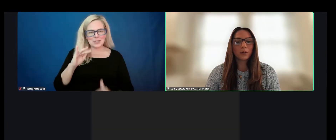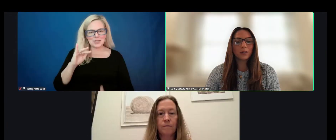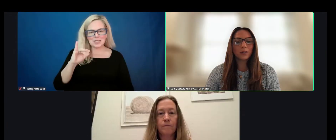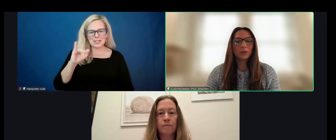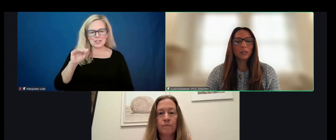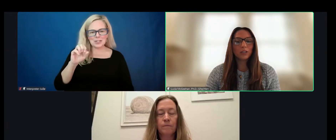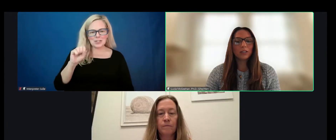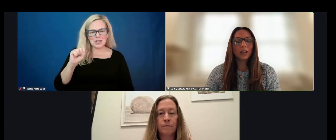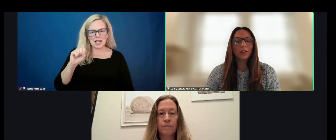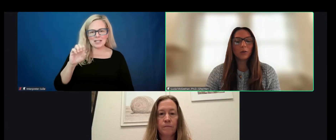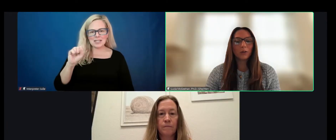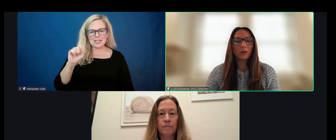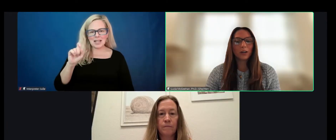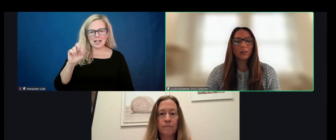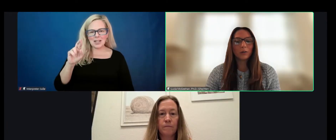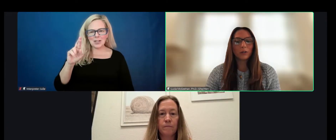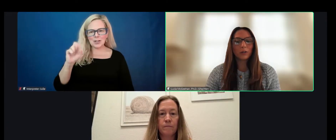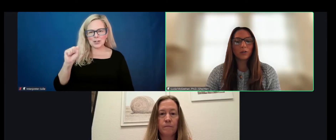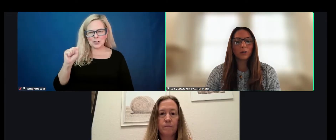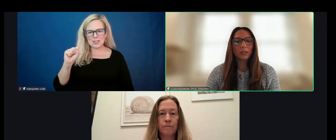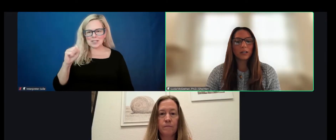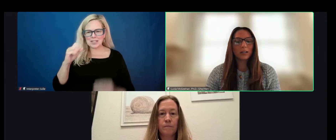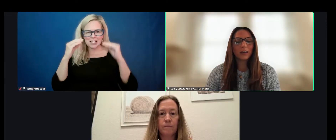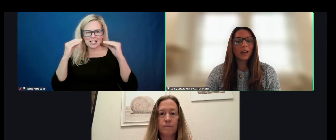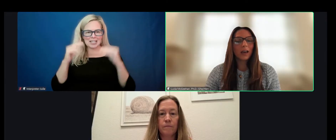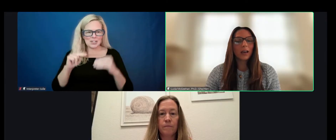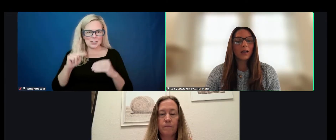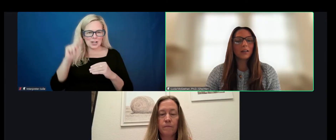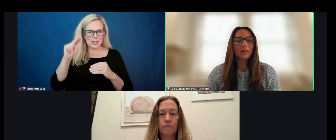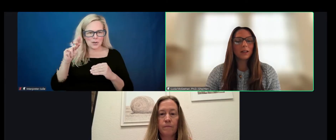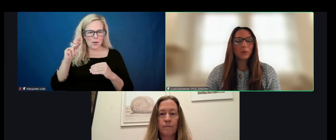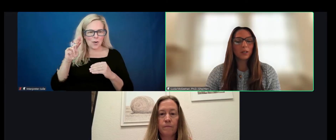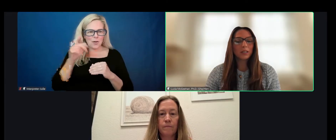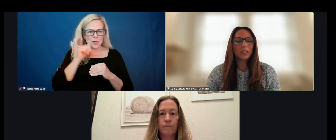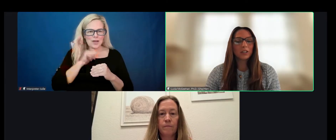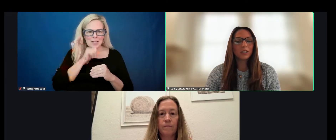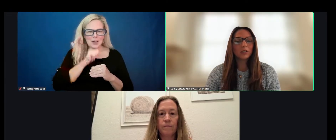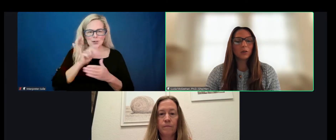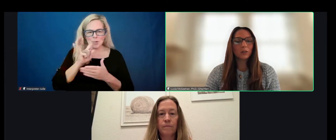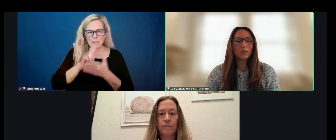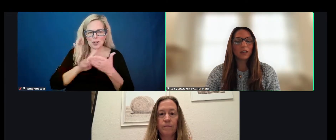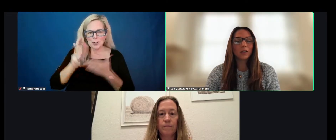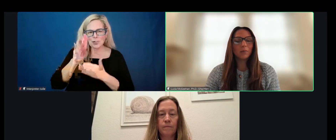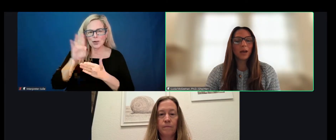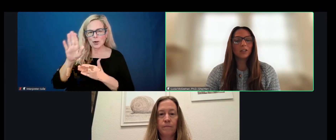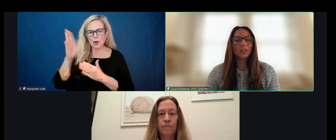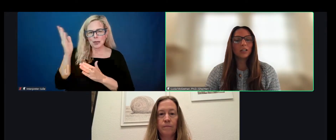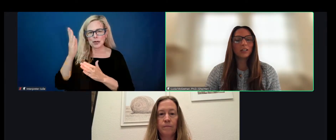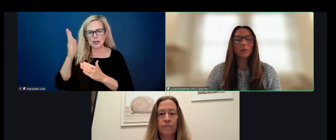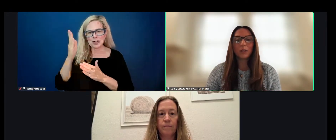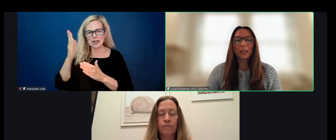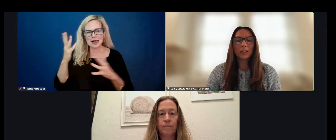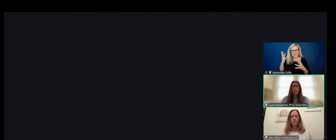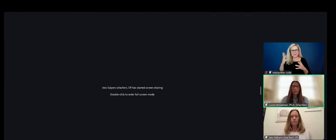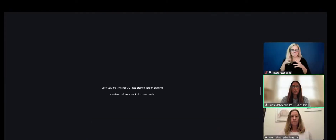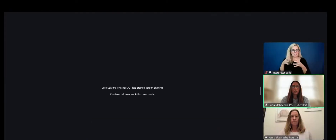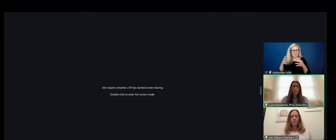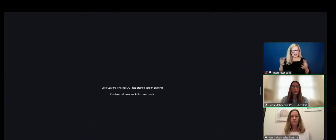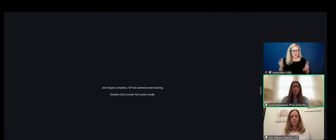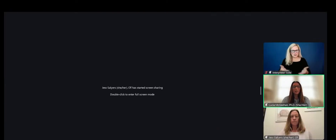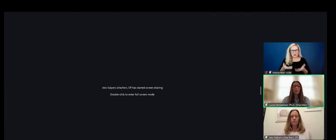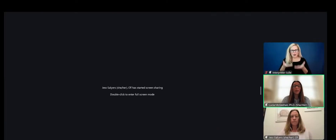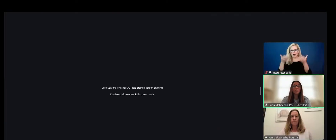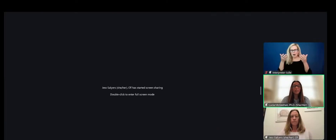occupational therapist who teaches at Northern Arizona University, and their presentation is Cultivating Compassion, Communication,